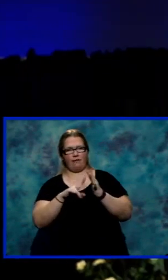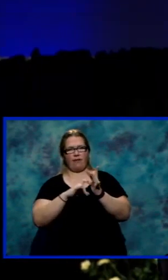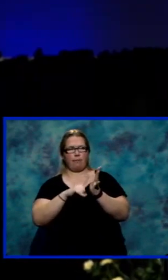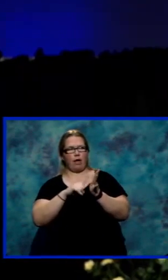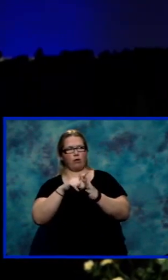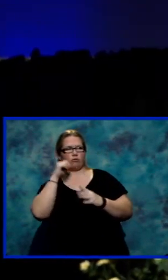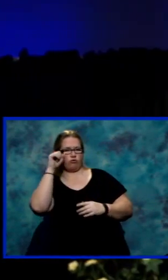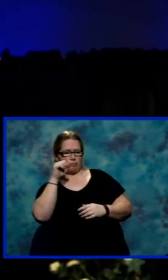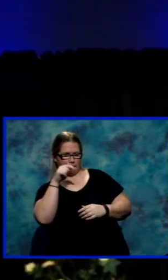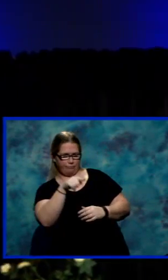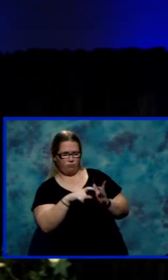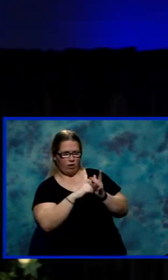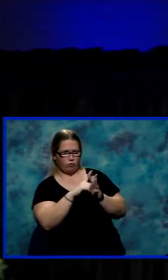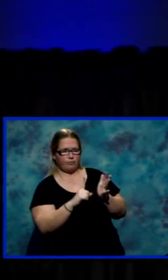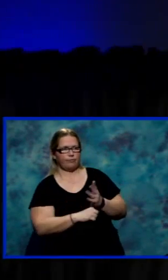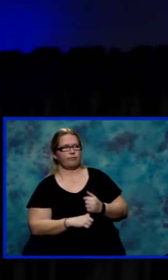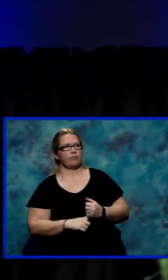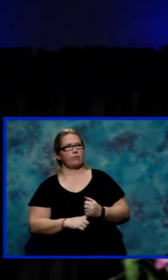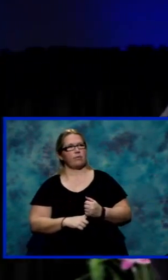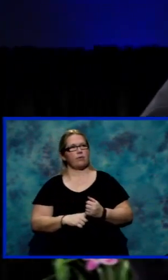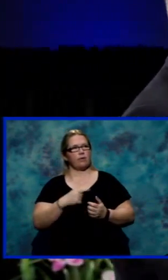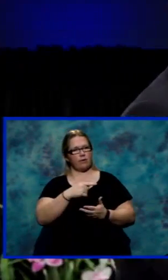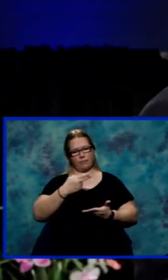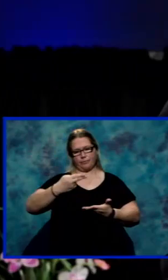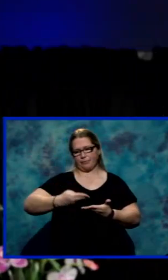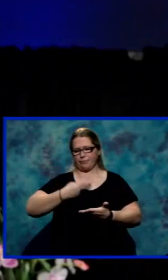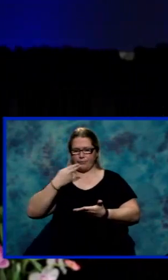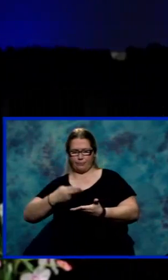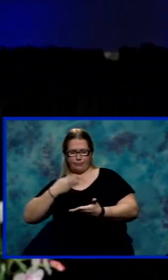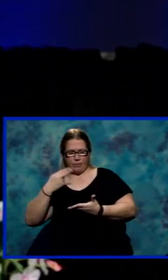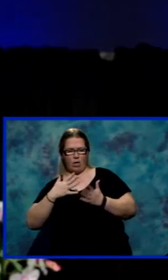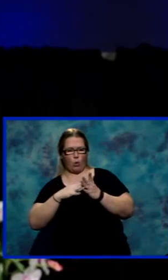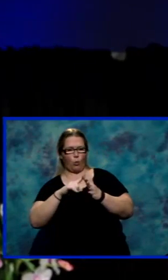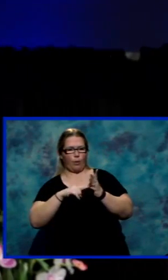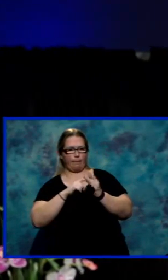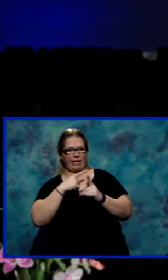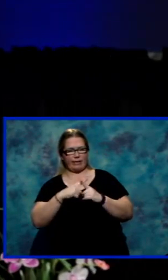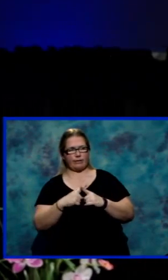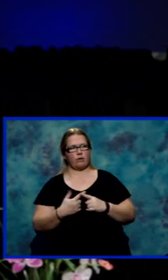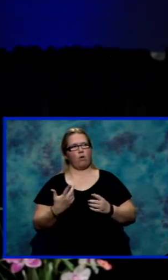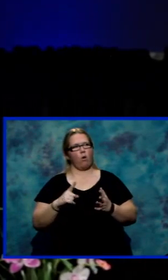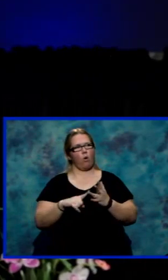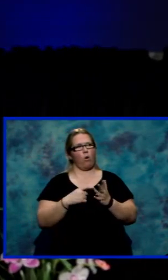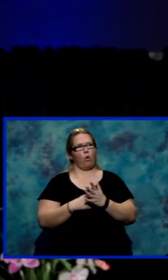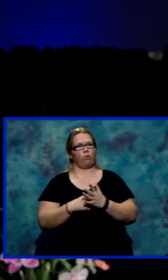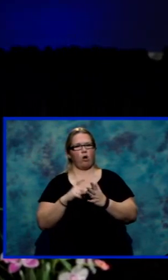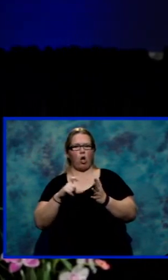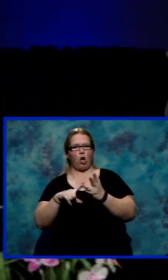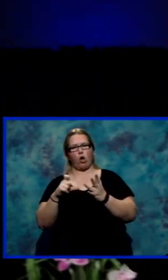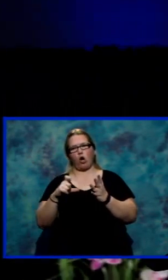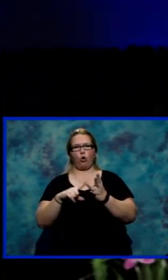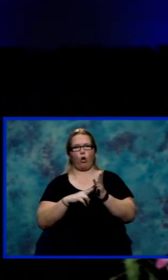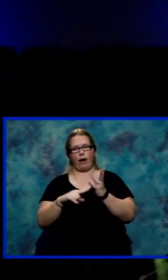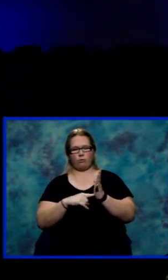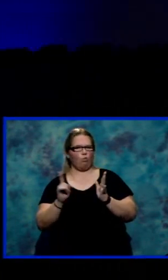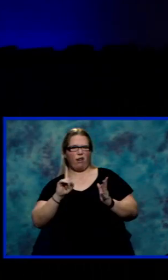And as they're looking at each other, they're having their bowl of Sanitarium Weet-Bix and So Good, or unsweetened coconut, whichever